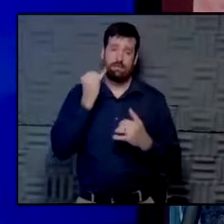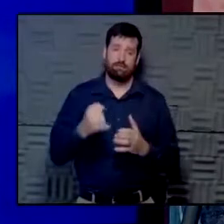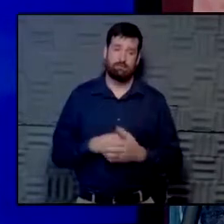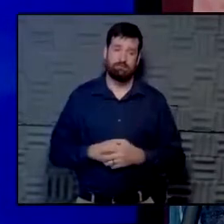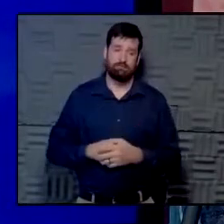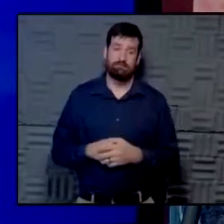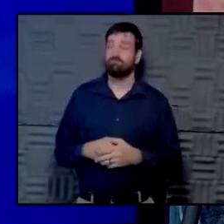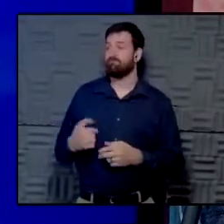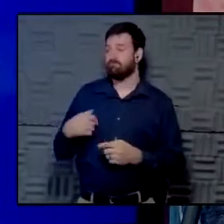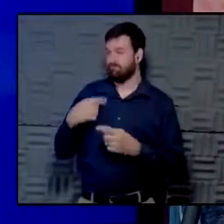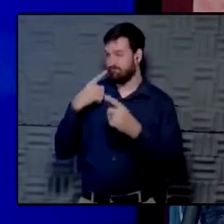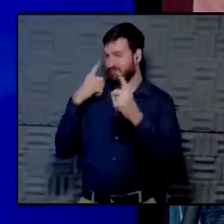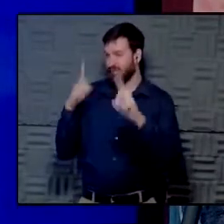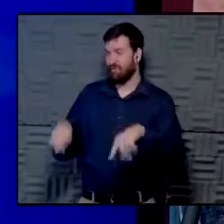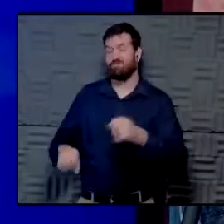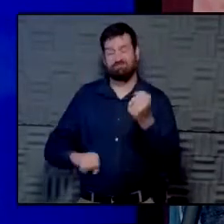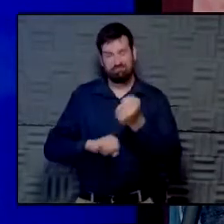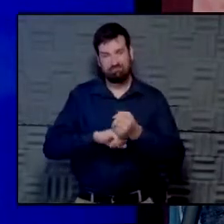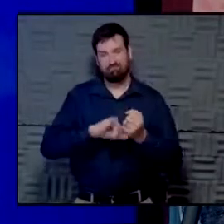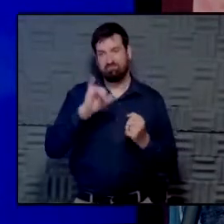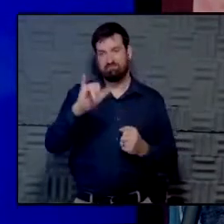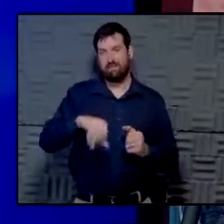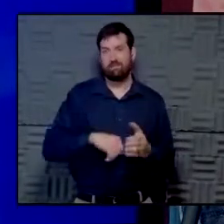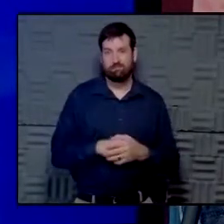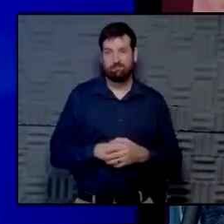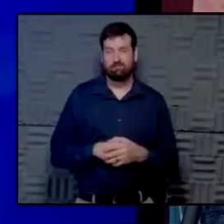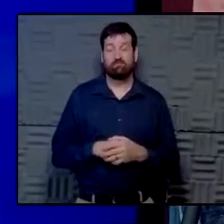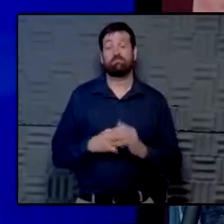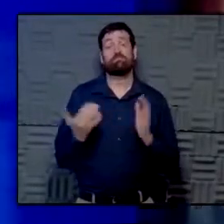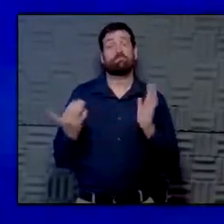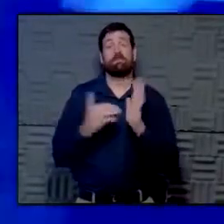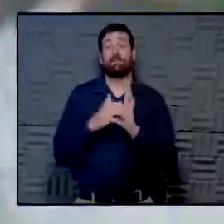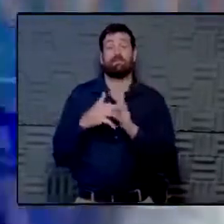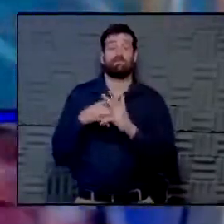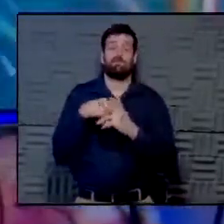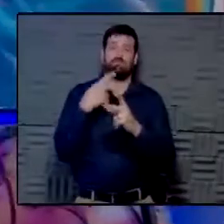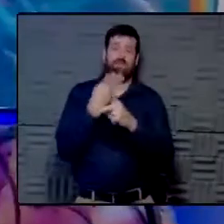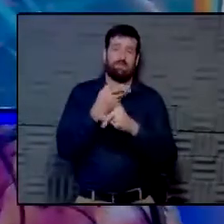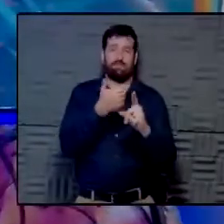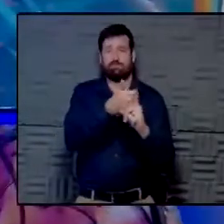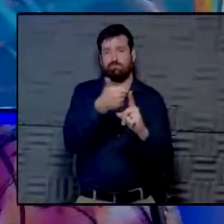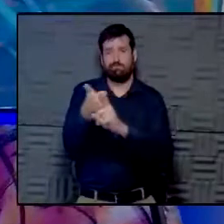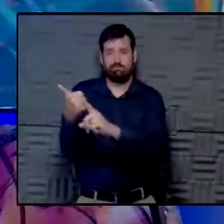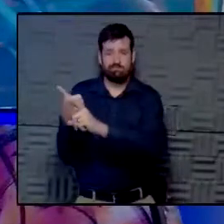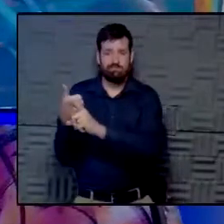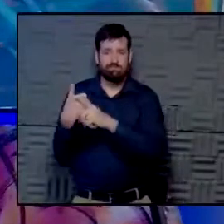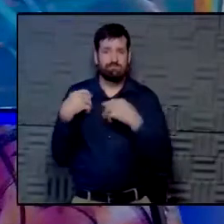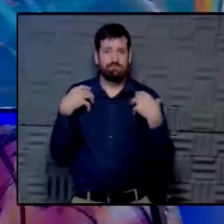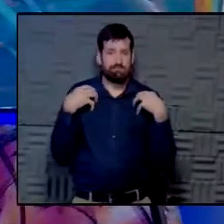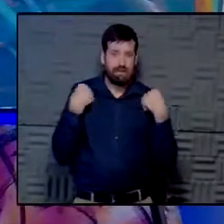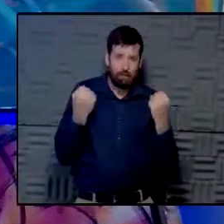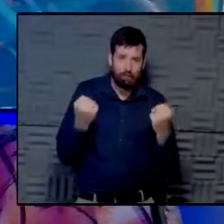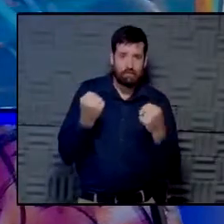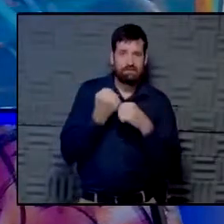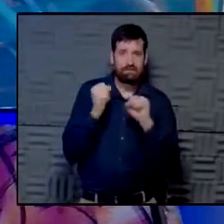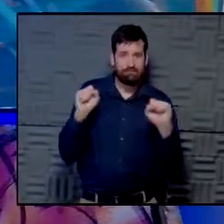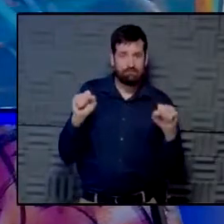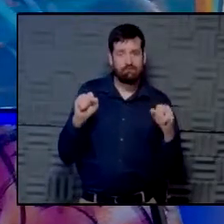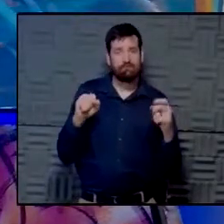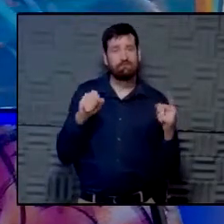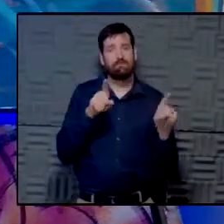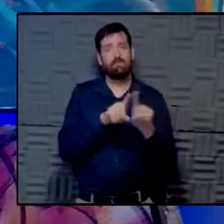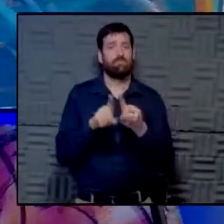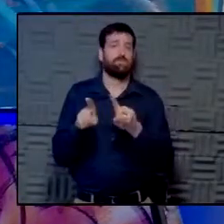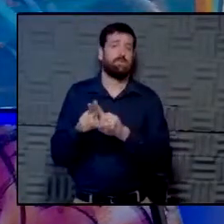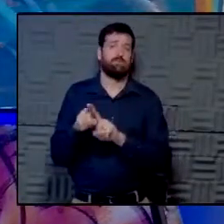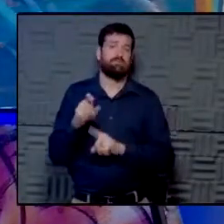would agree. Certainly advocate that. Again, it's going to help, I think, keep them individually and physically well. And it's also going to keep them from